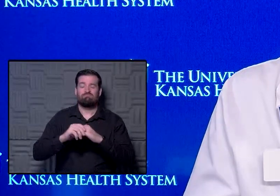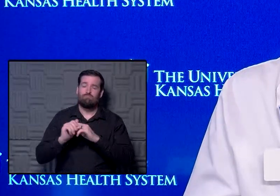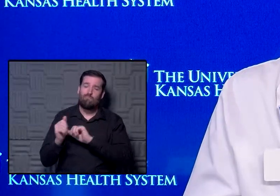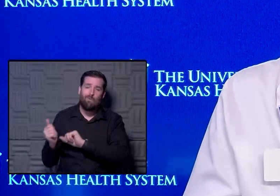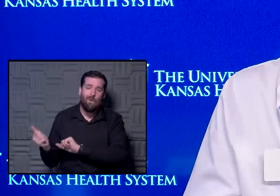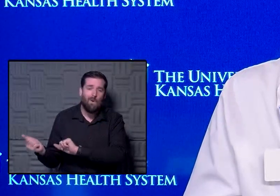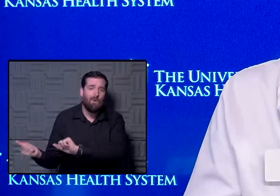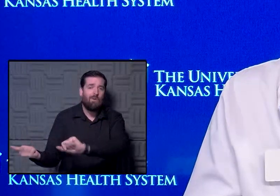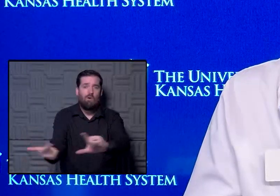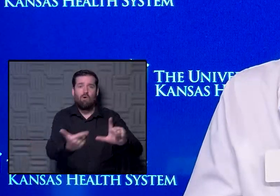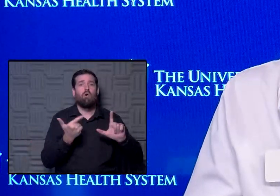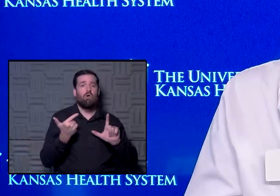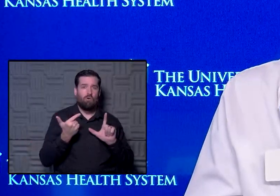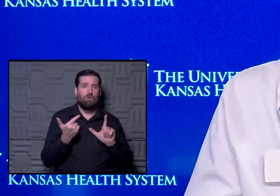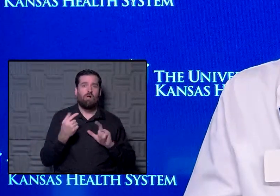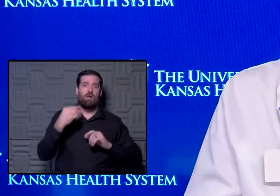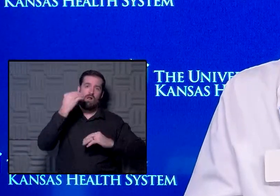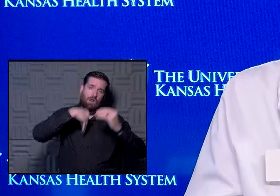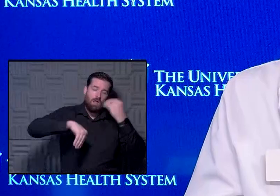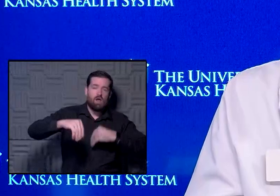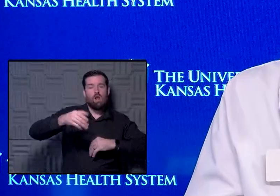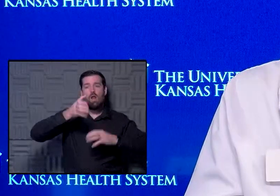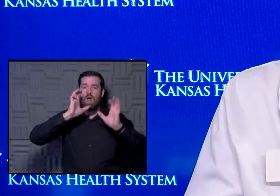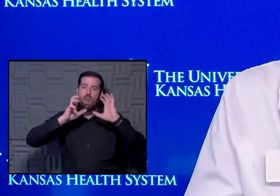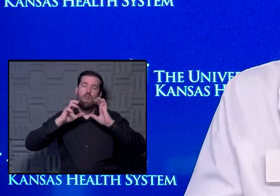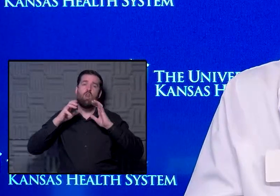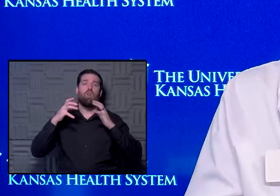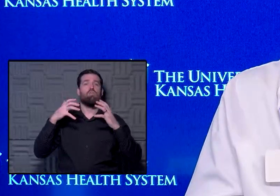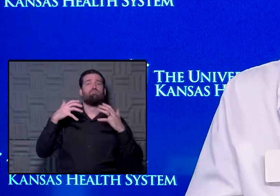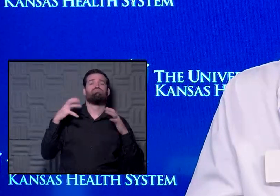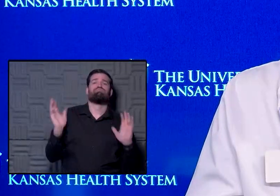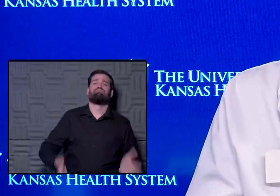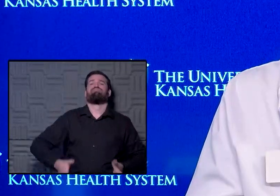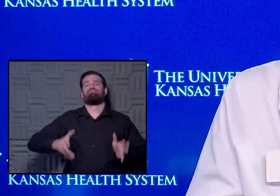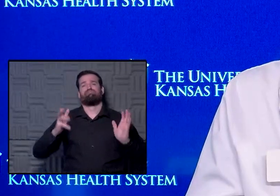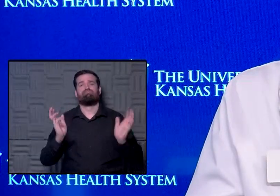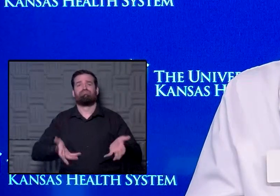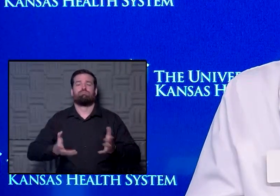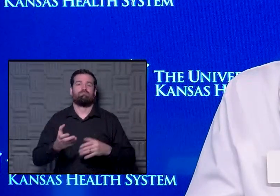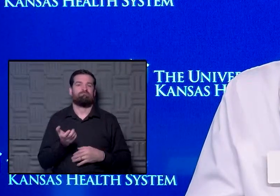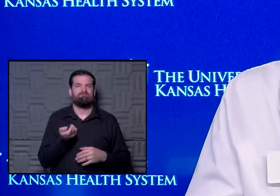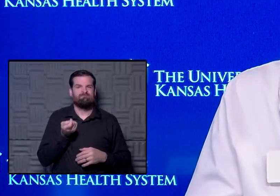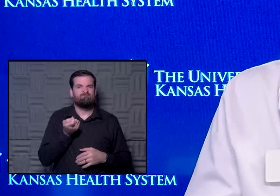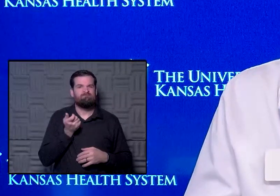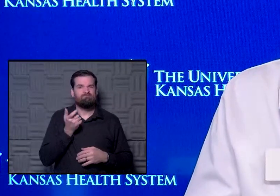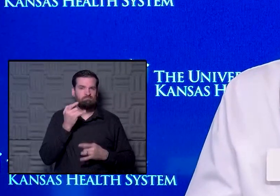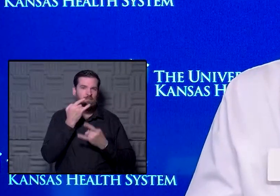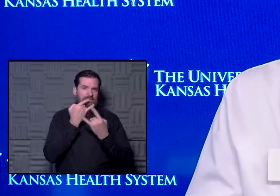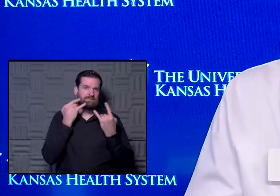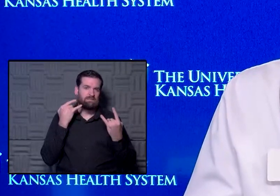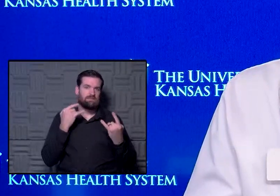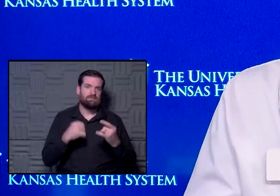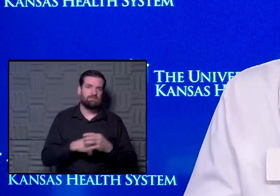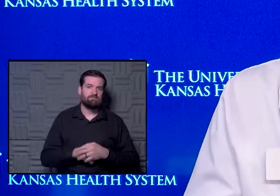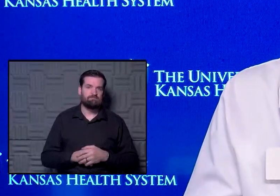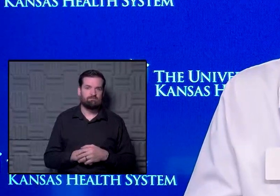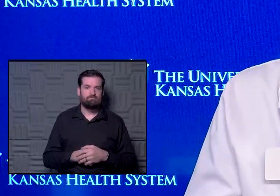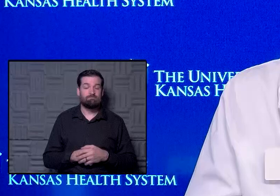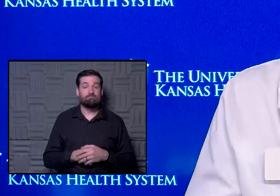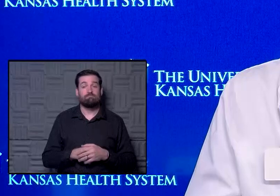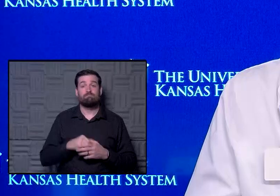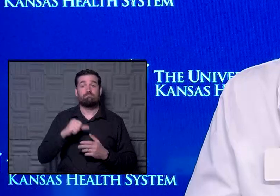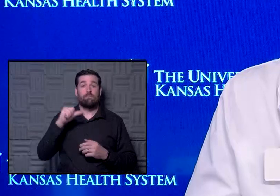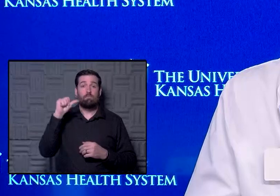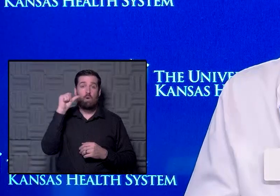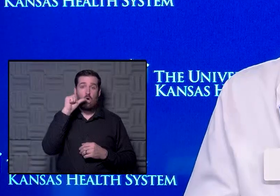Everyone in the restaurant was eating and drinking and having a good time, but very, very few had masks on. The